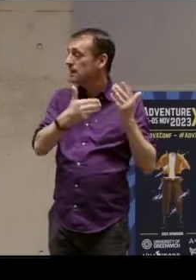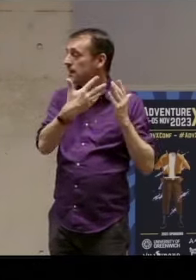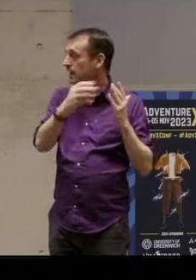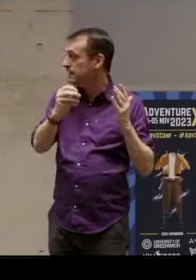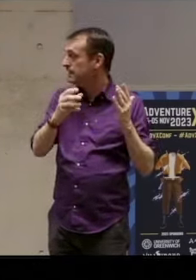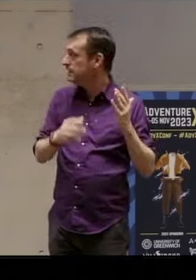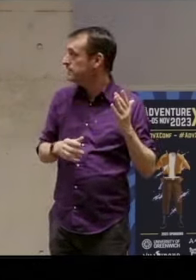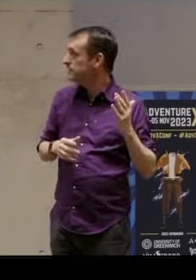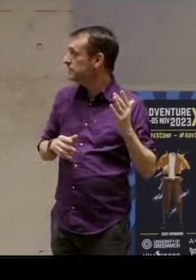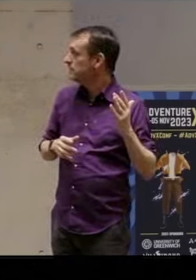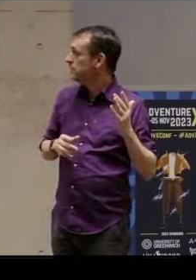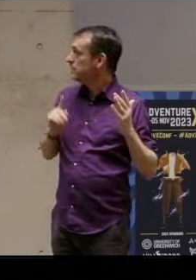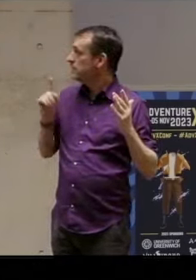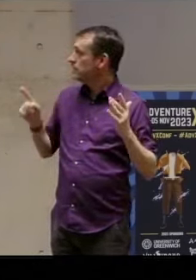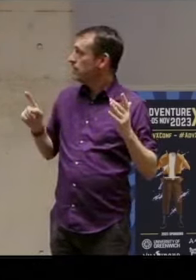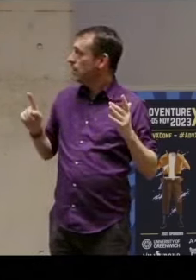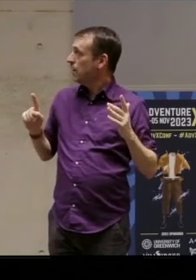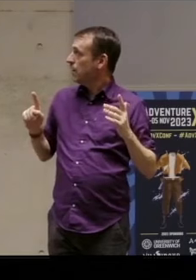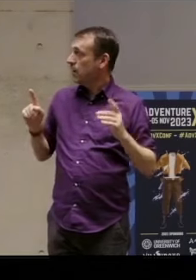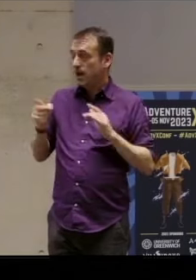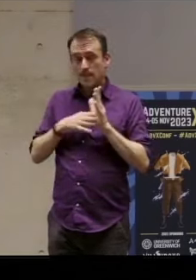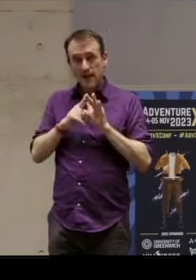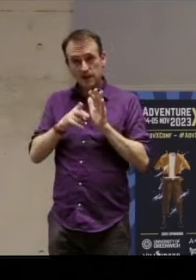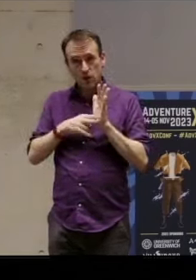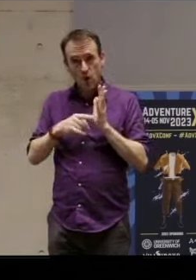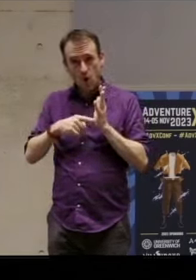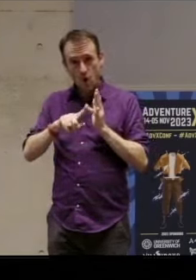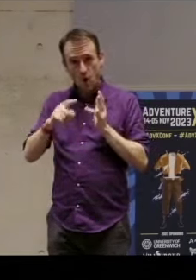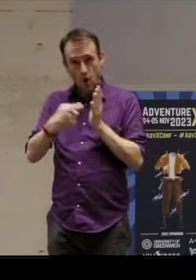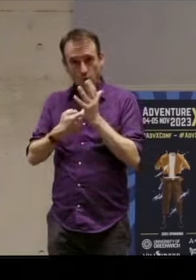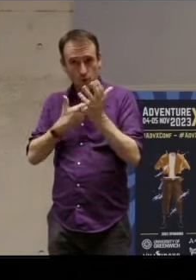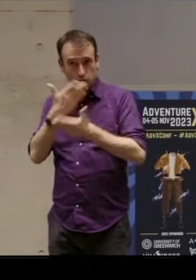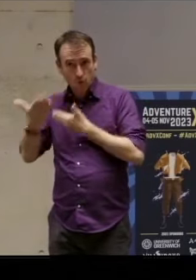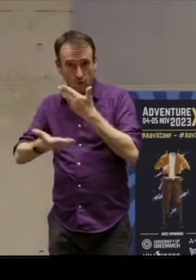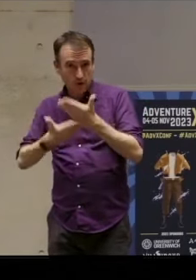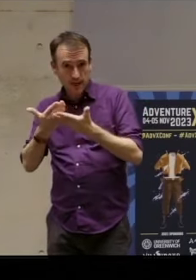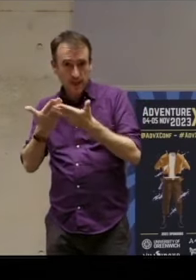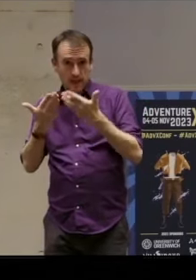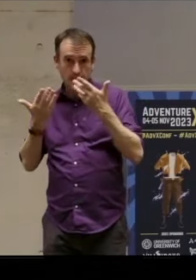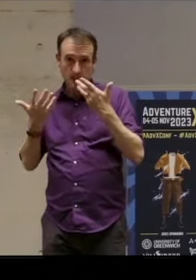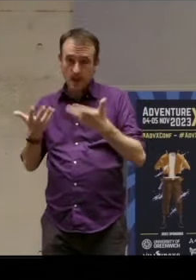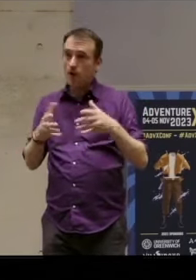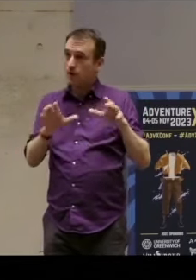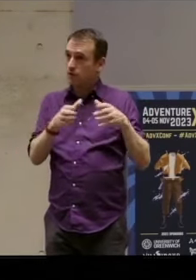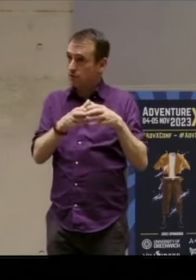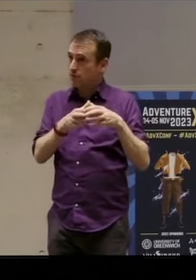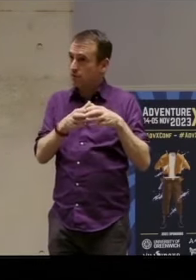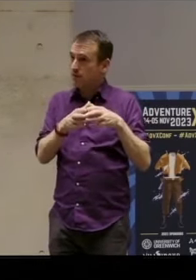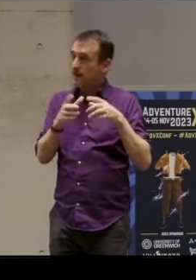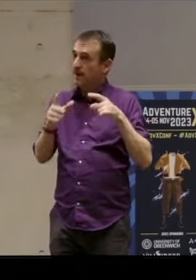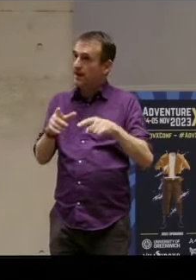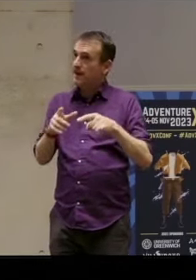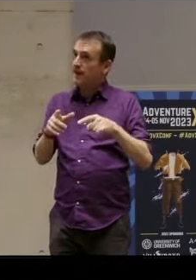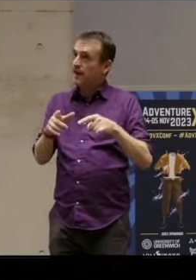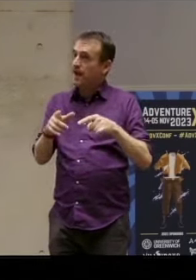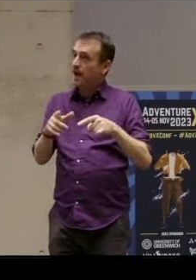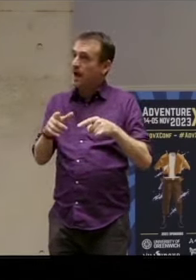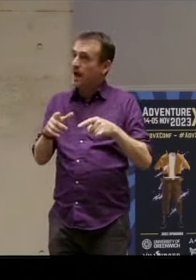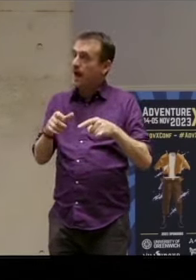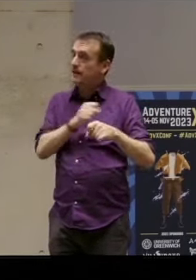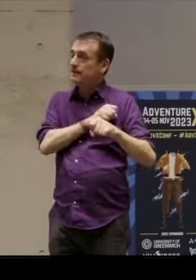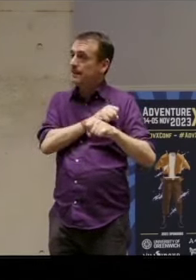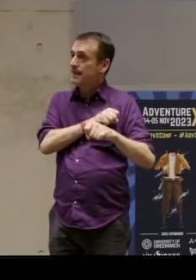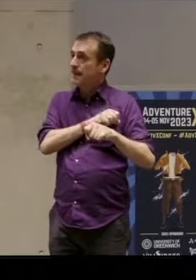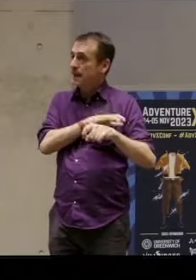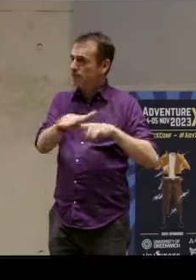they told the story of a rock group of the same time. The artistic and design influences of the Goblins series can be felt